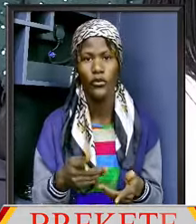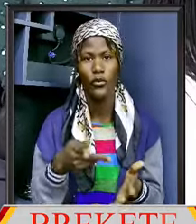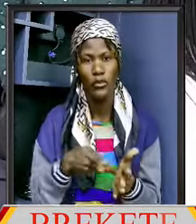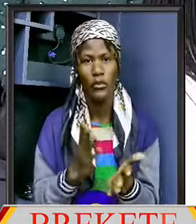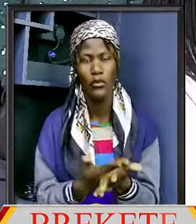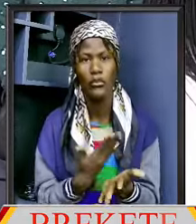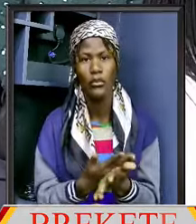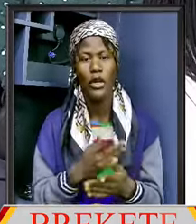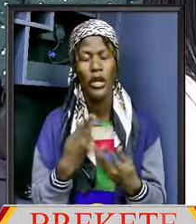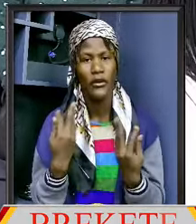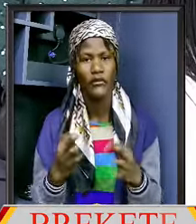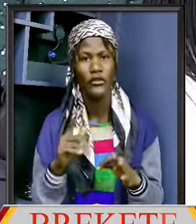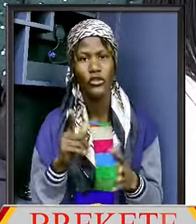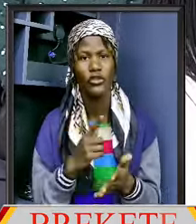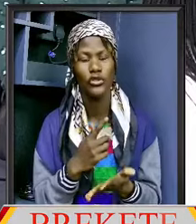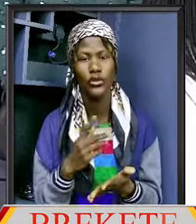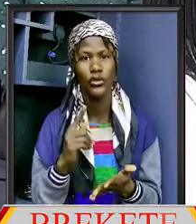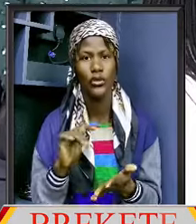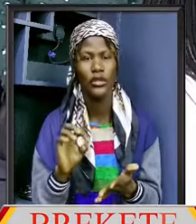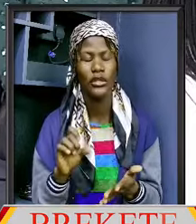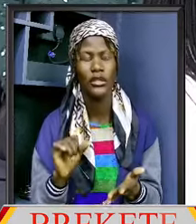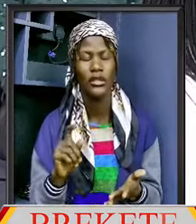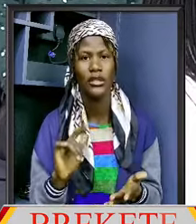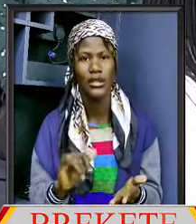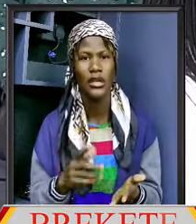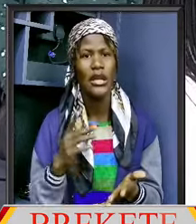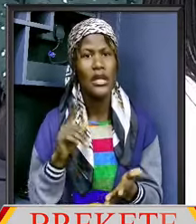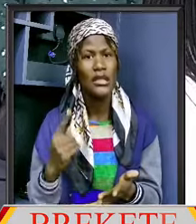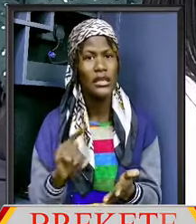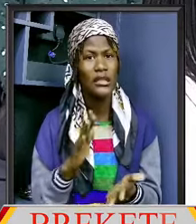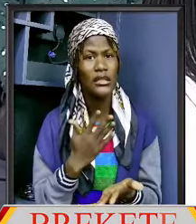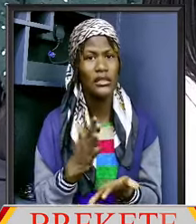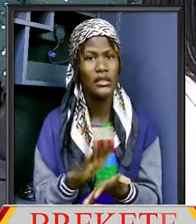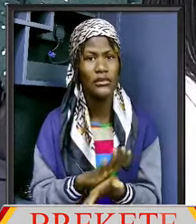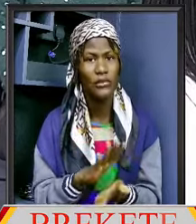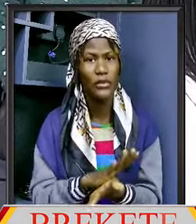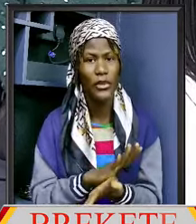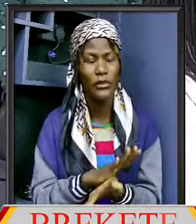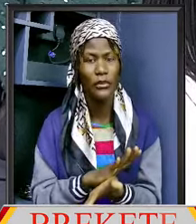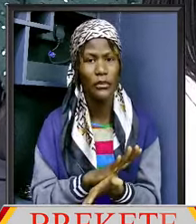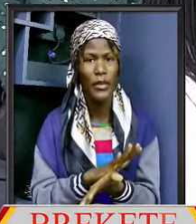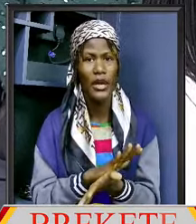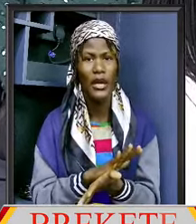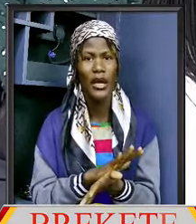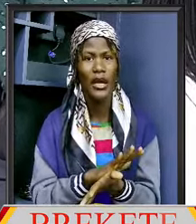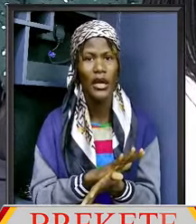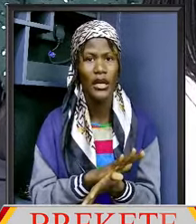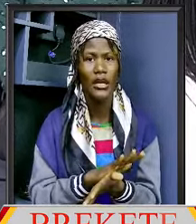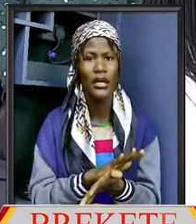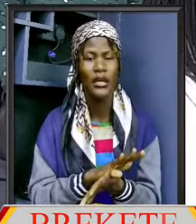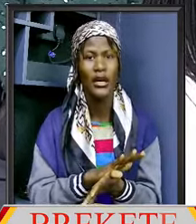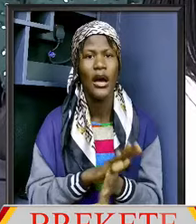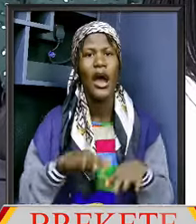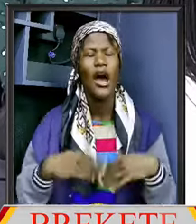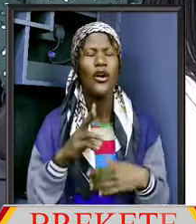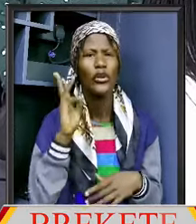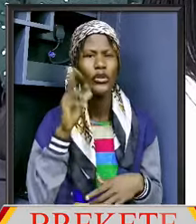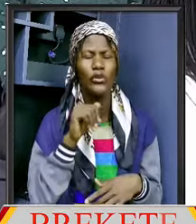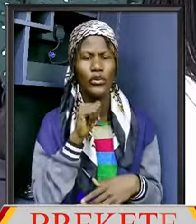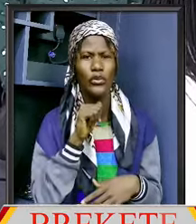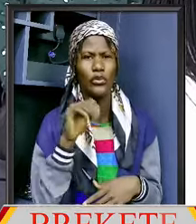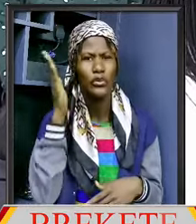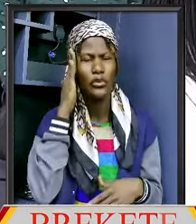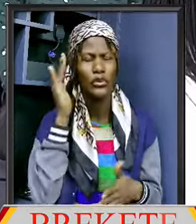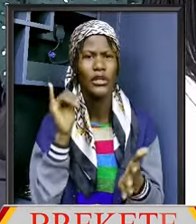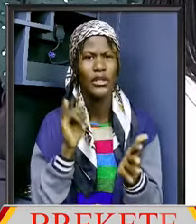Mm. This paper where you hold for your hand, how you will hold on for your hand, you go take no say the test result